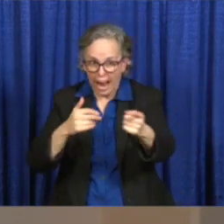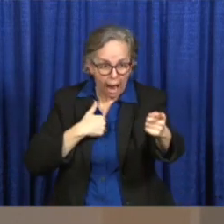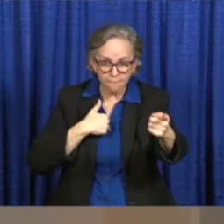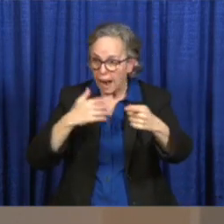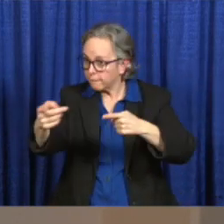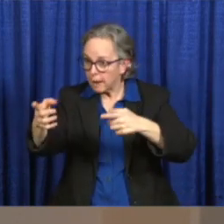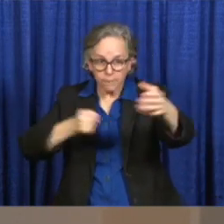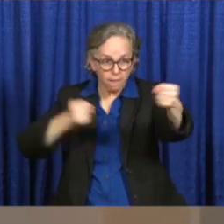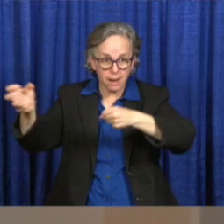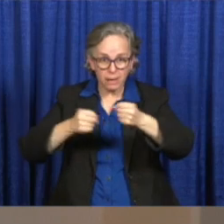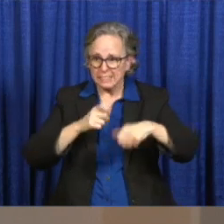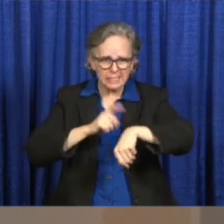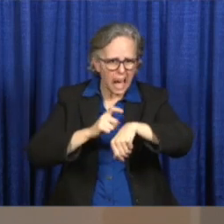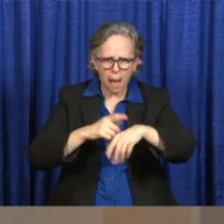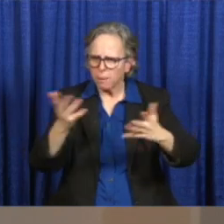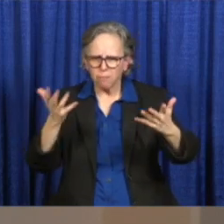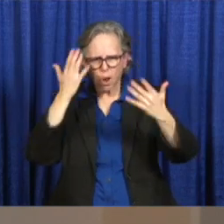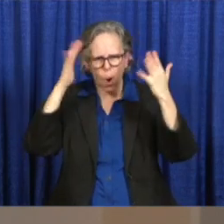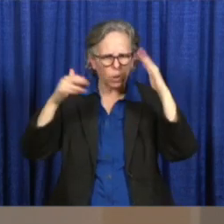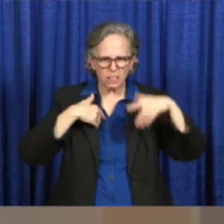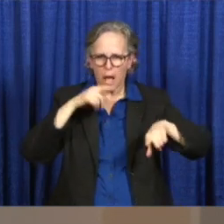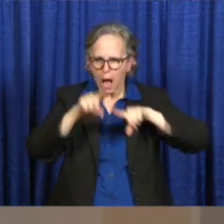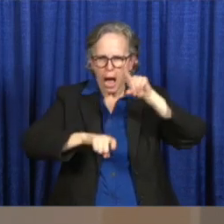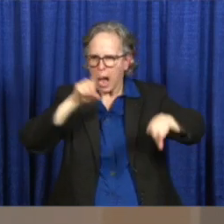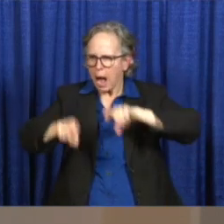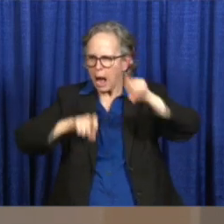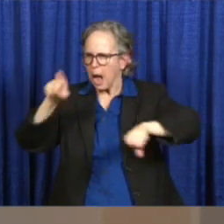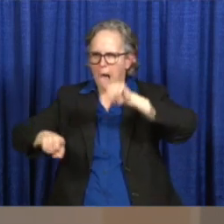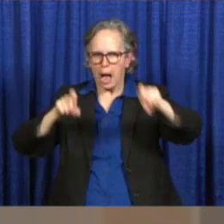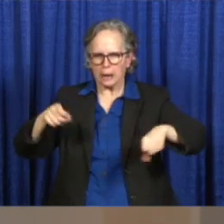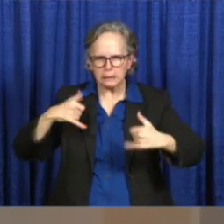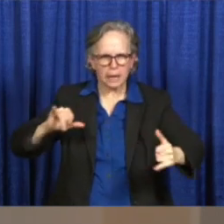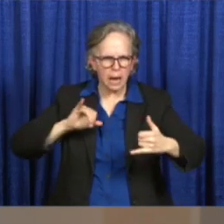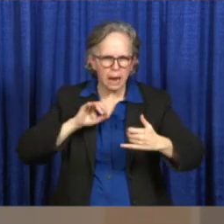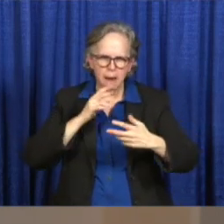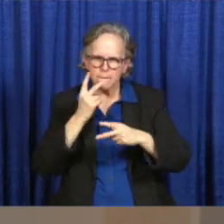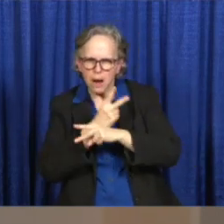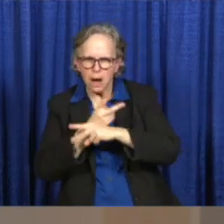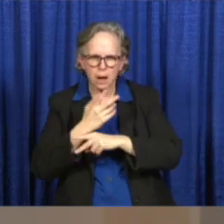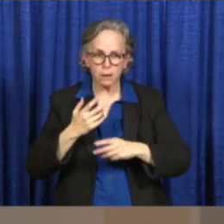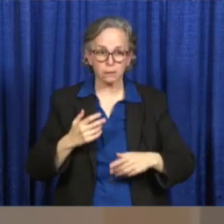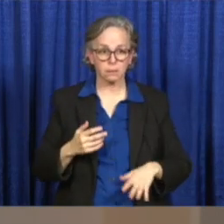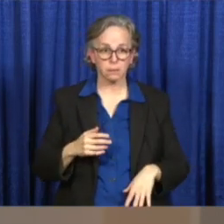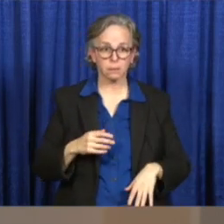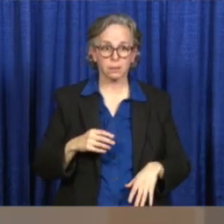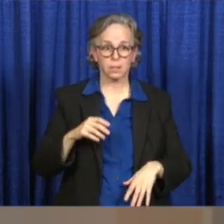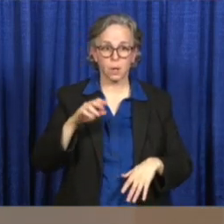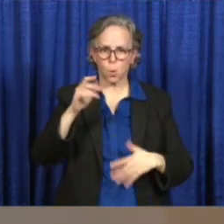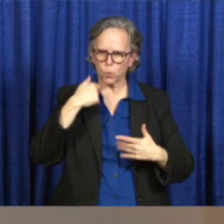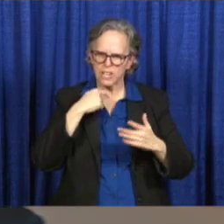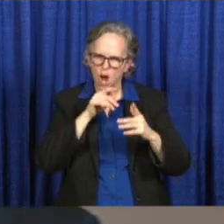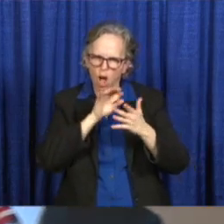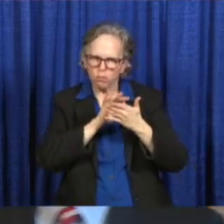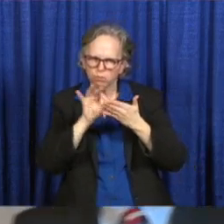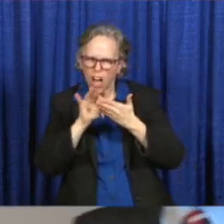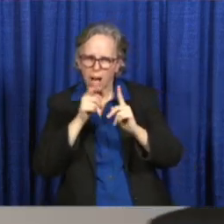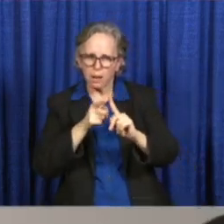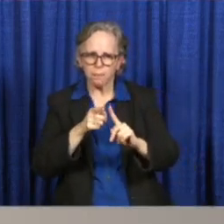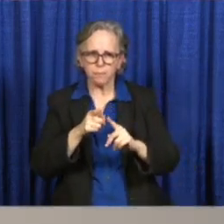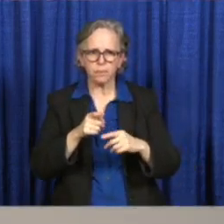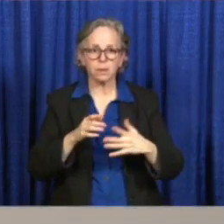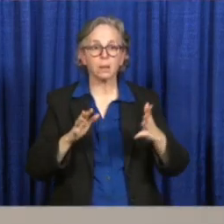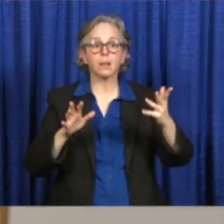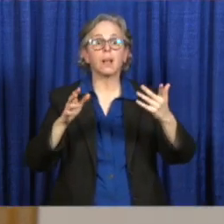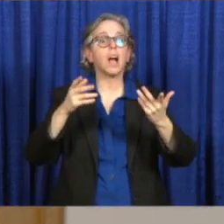frame they'll deliver them, I don't have that information, right off the top of my head, but I know we're tracking that. We've got several companies, and they're in different